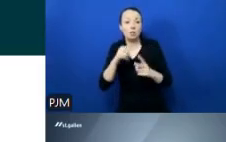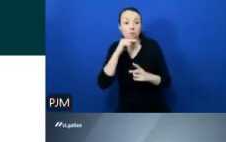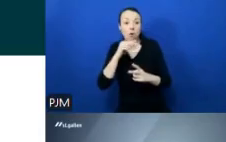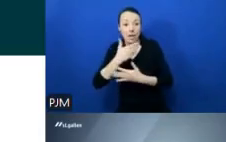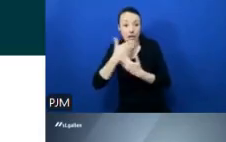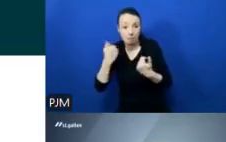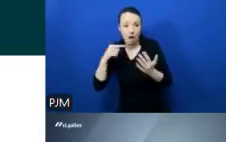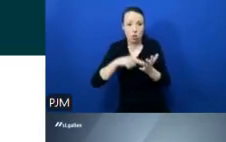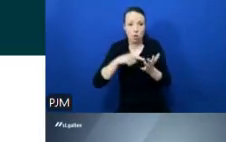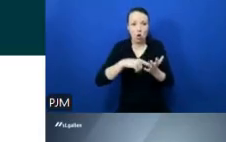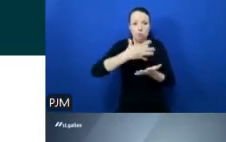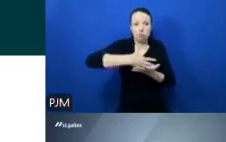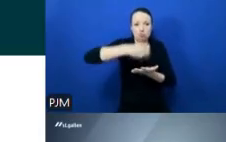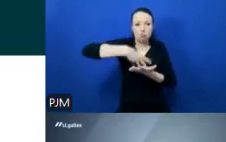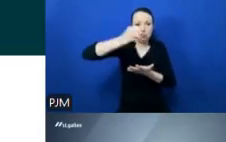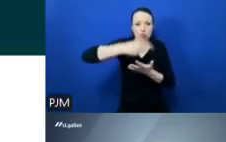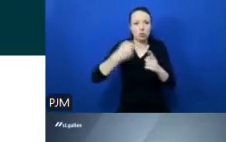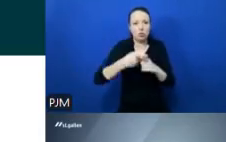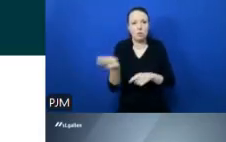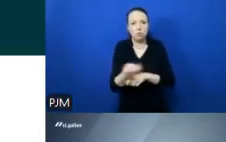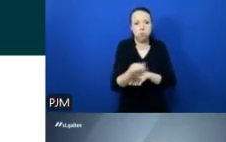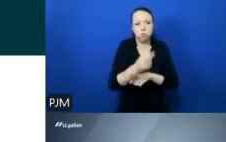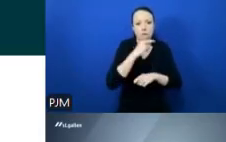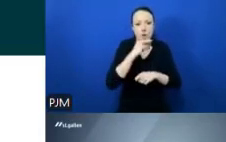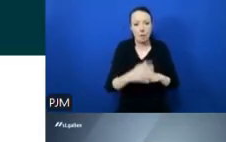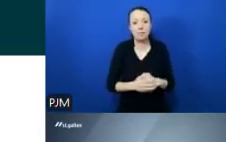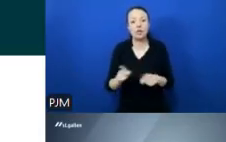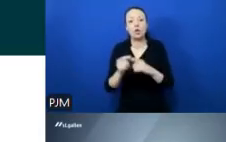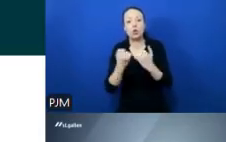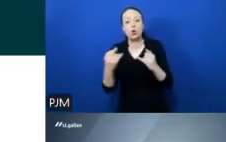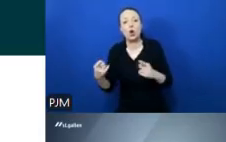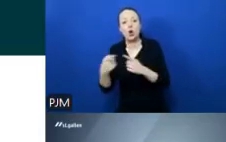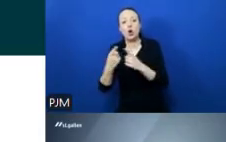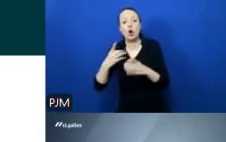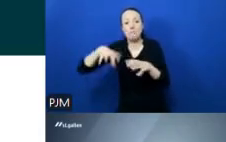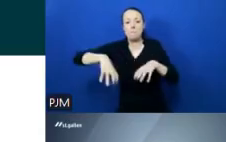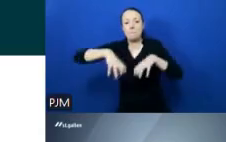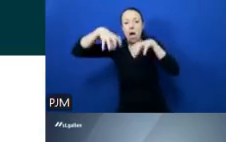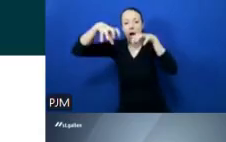water. Another important activity is creating